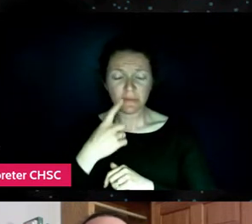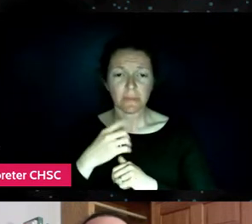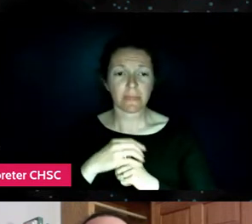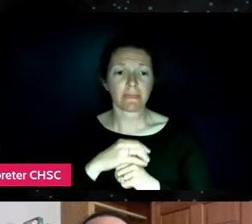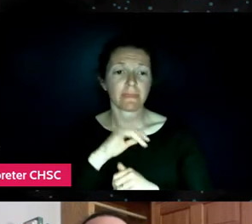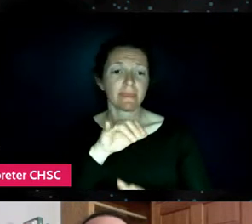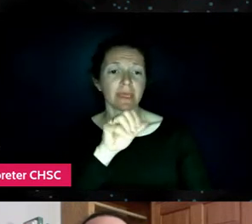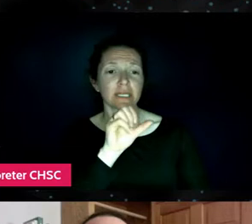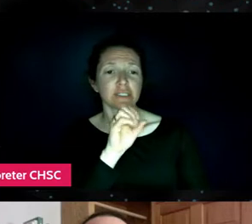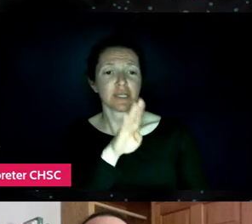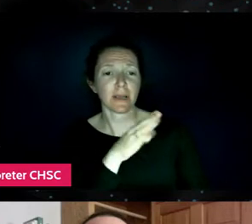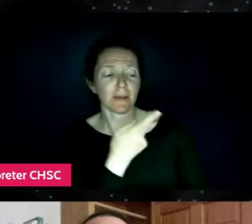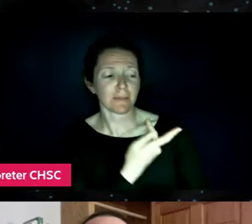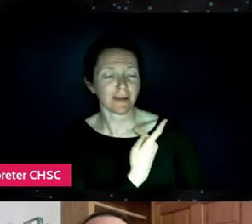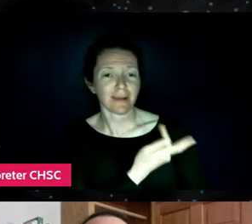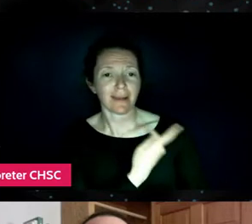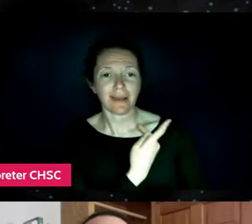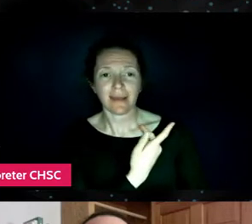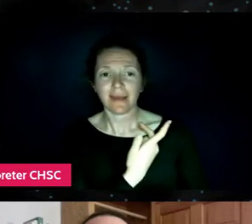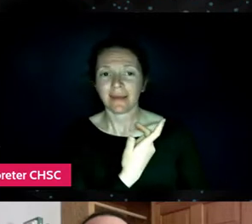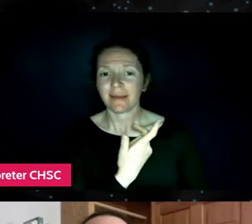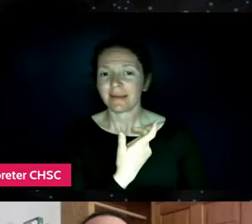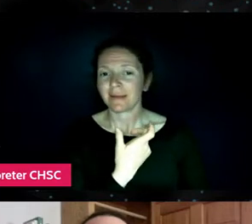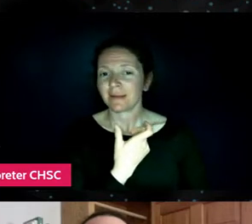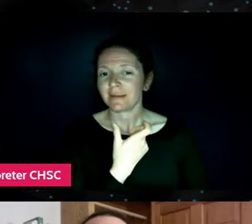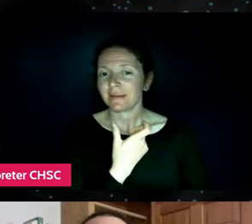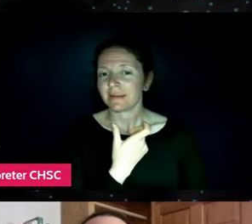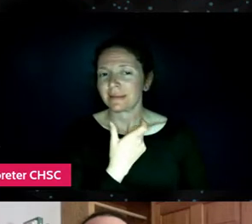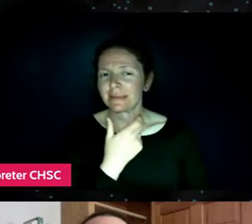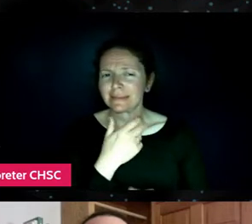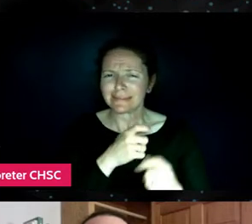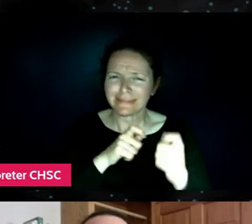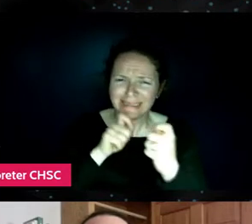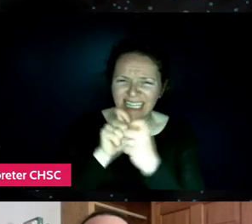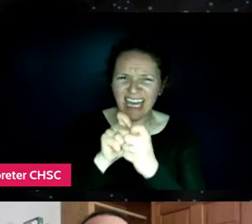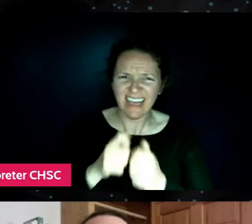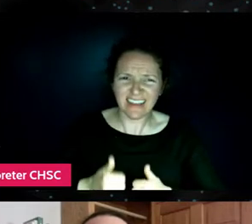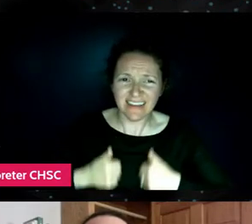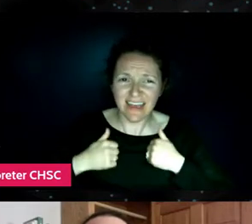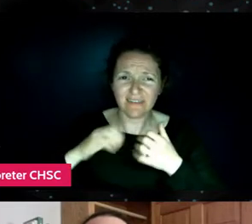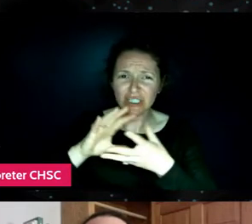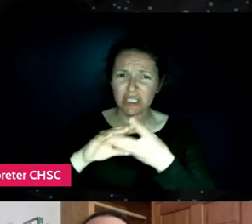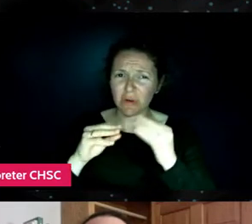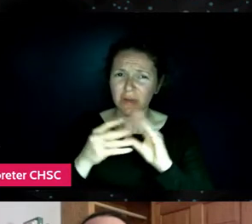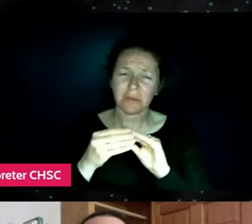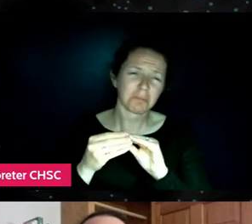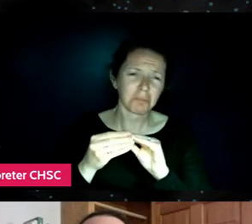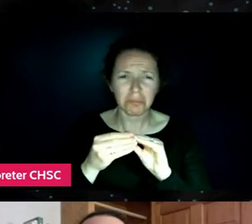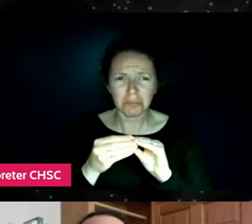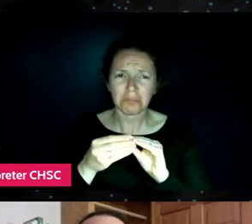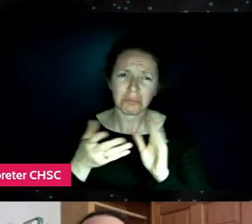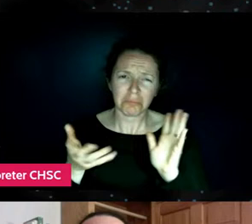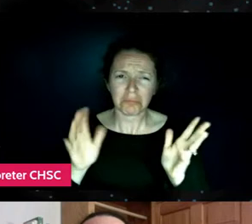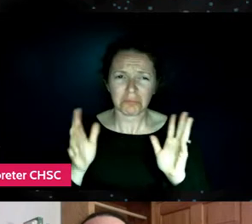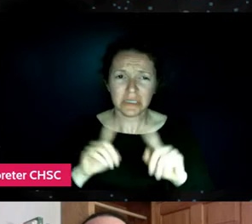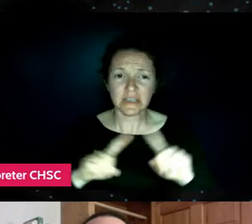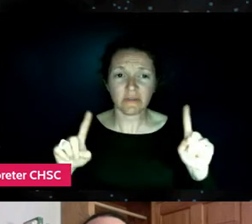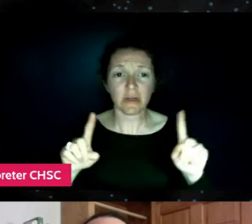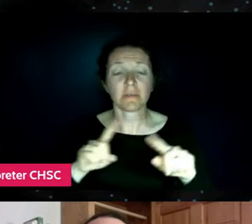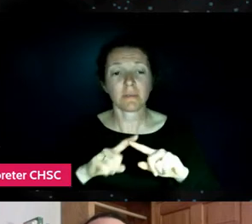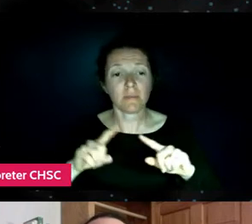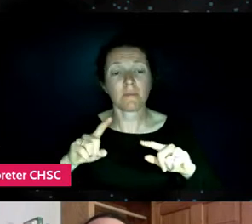Jacob and I don't have completely identical life stories, but we did both grow up in, you know, in rural Southern